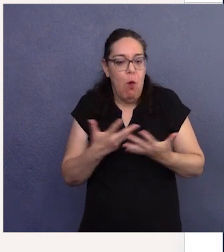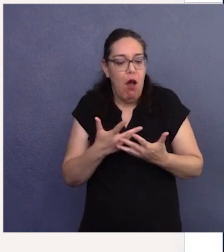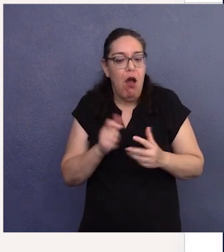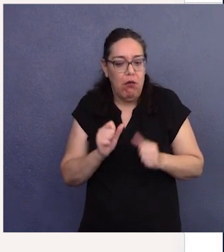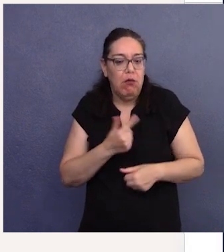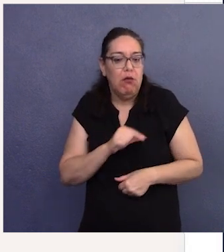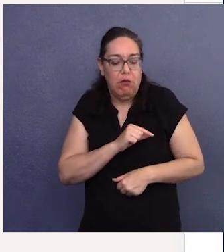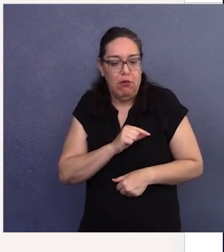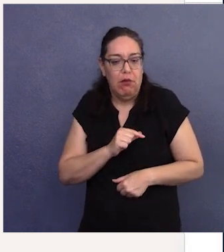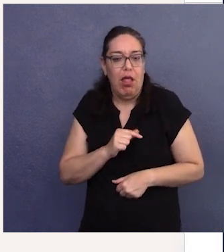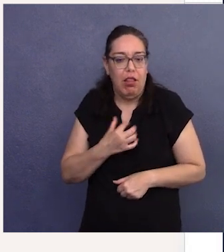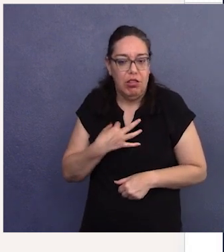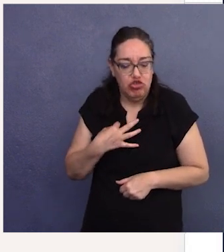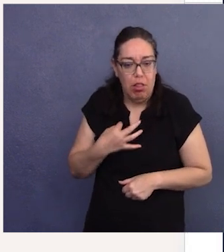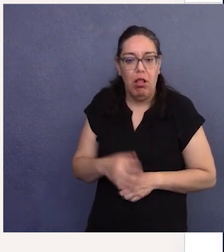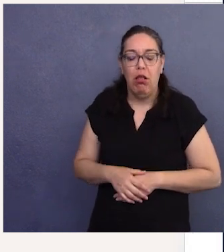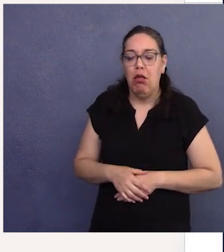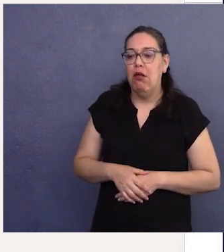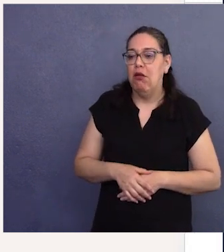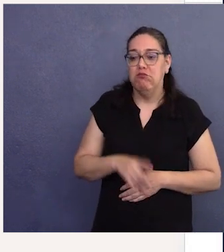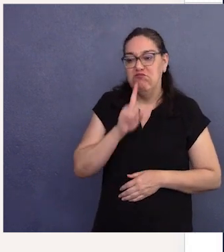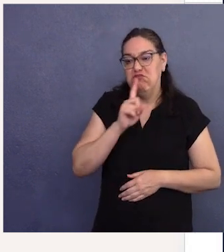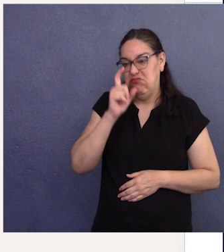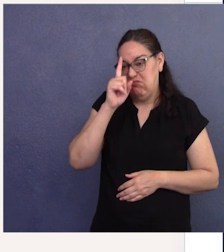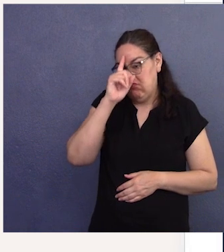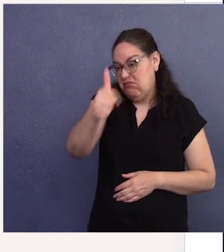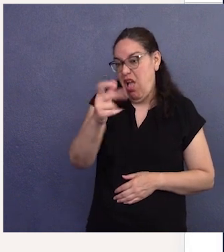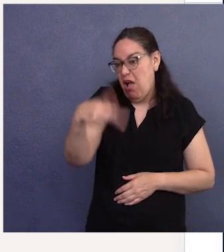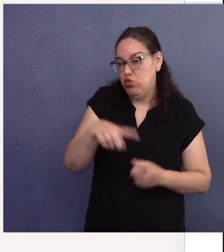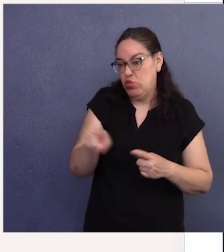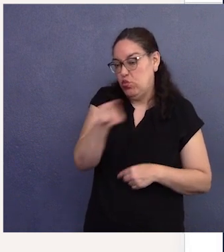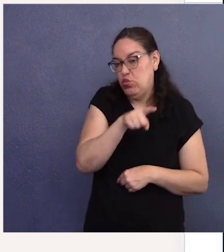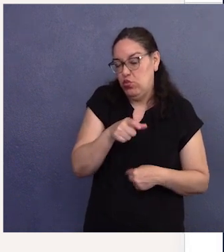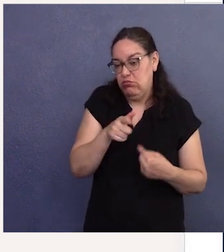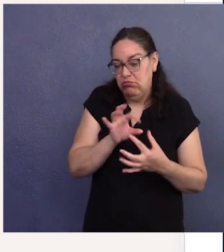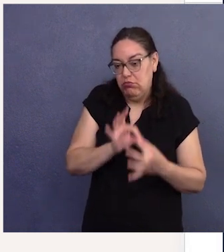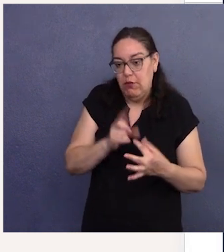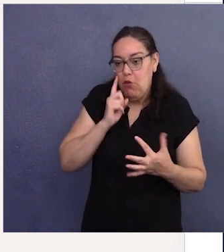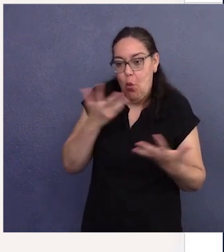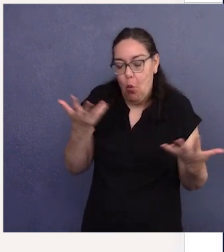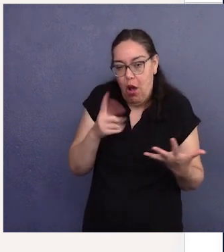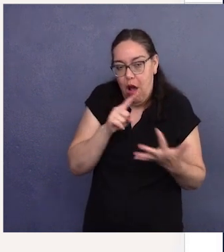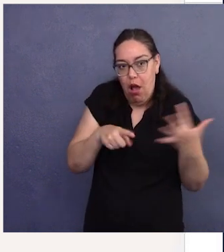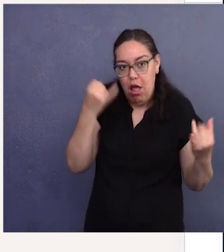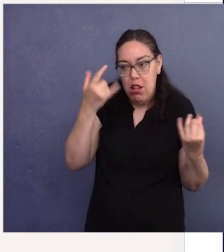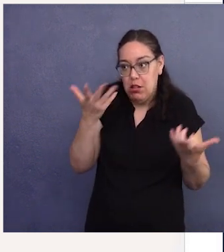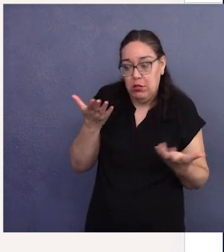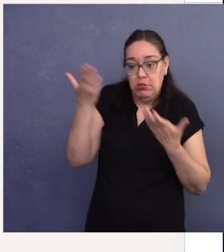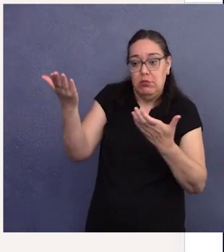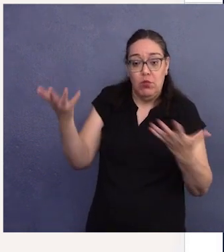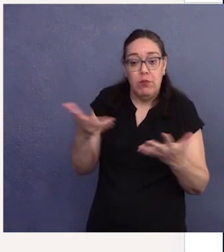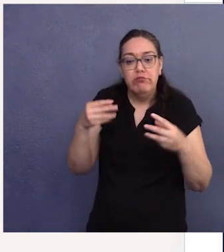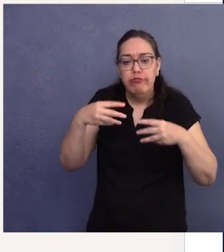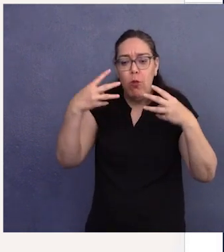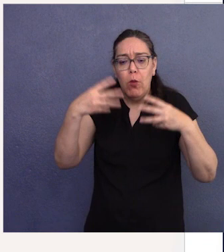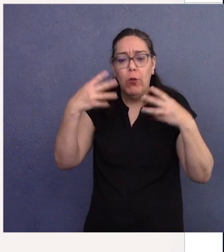So it's really, up to you in terms of what you'd like to propose. Can you